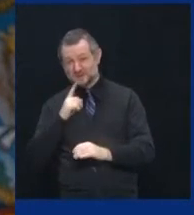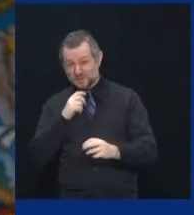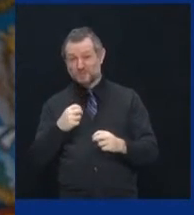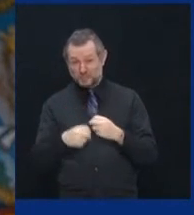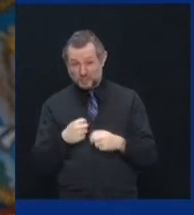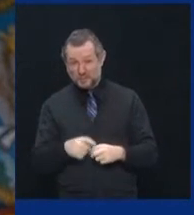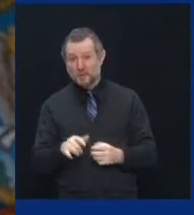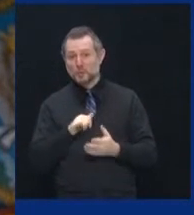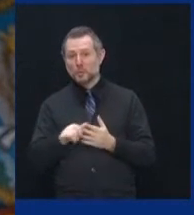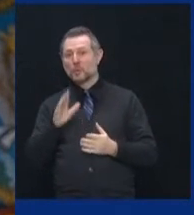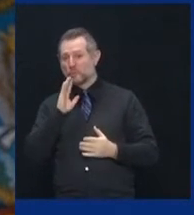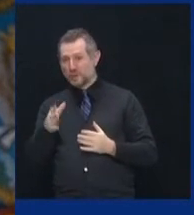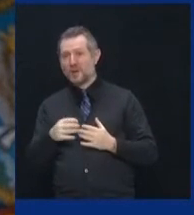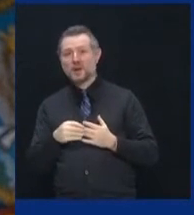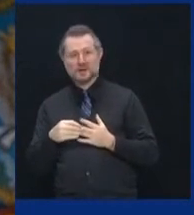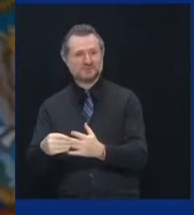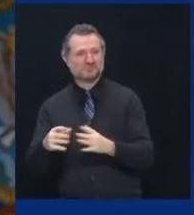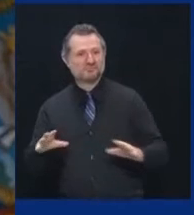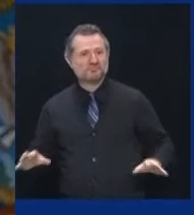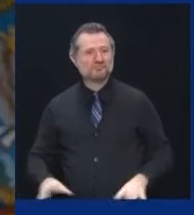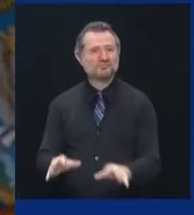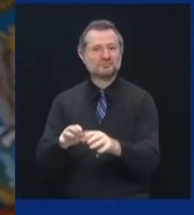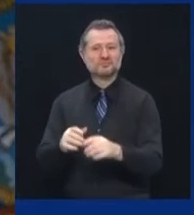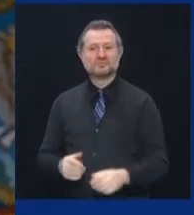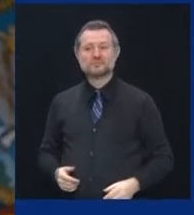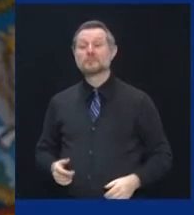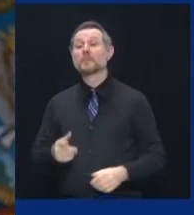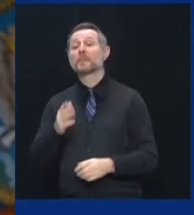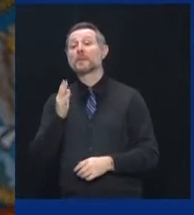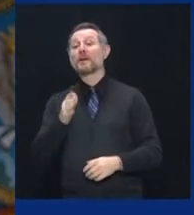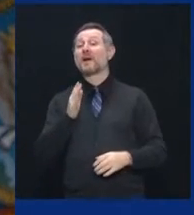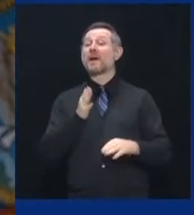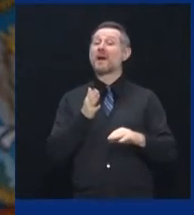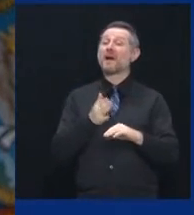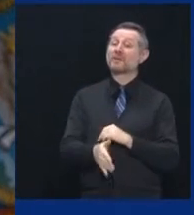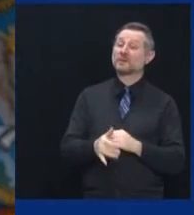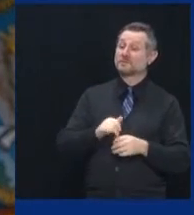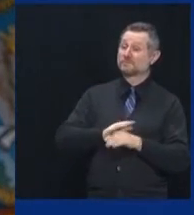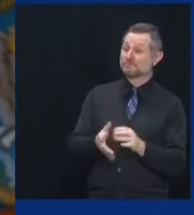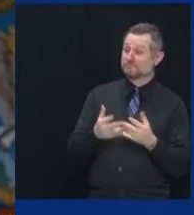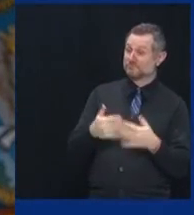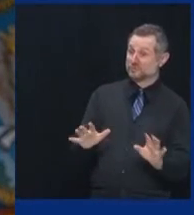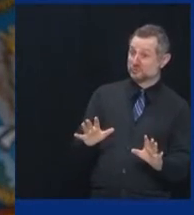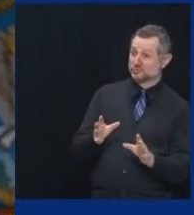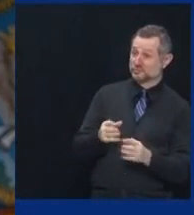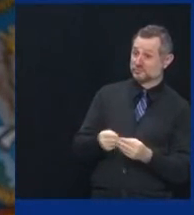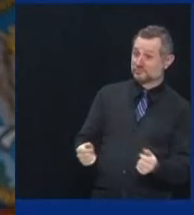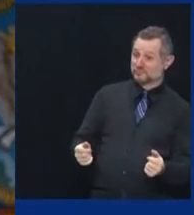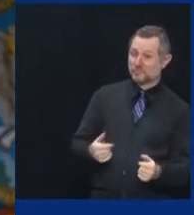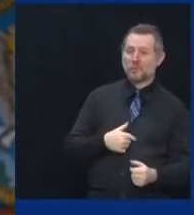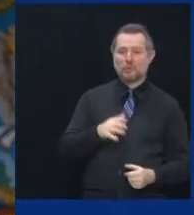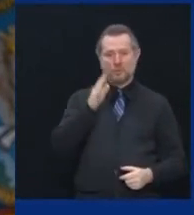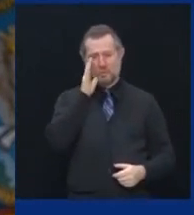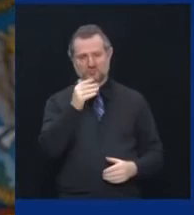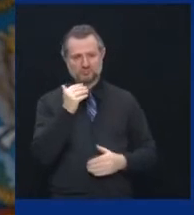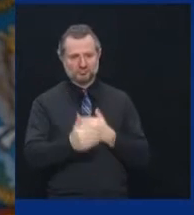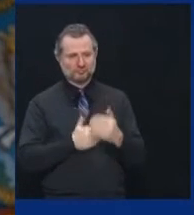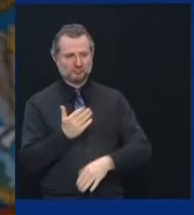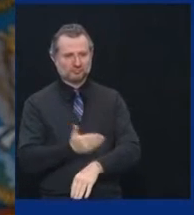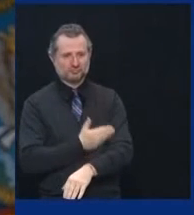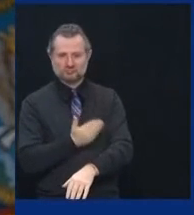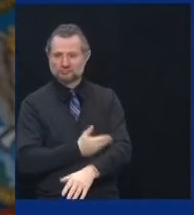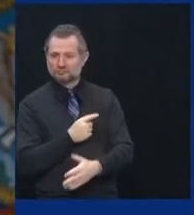will also set the bar higher for a post-COVID war reconstruction. The damage to repair is not just from